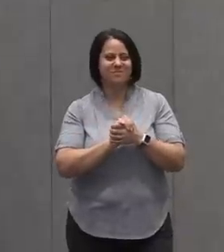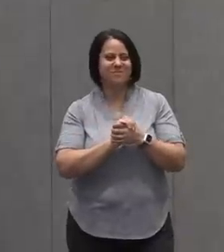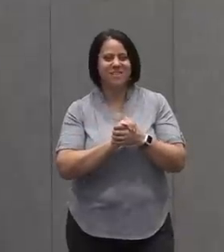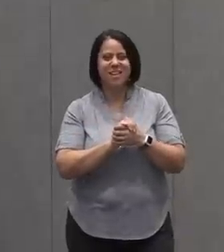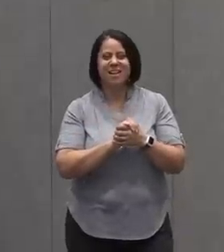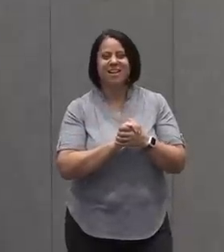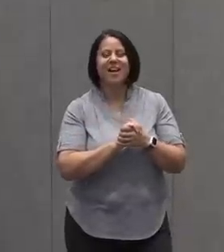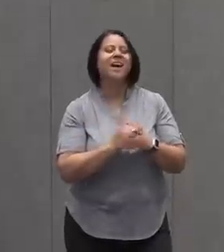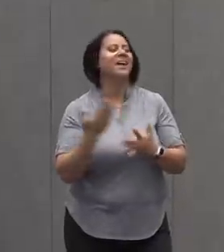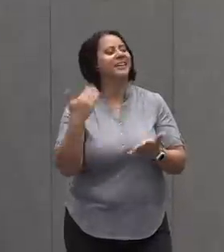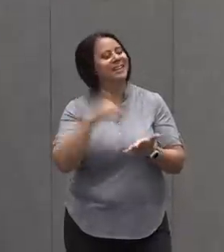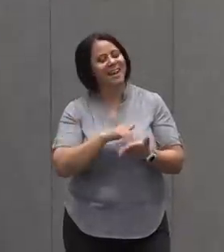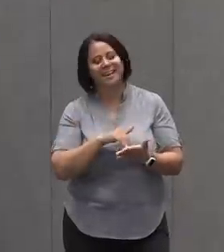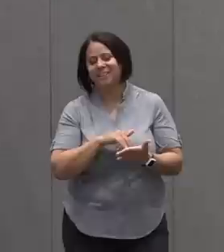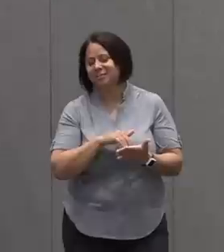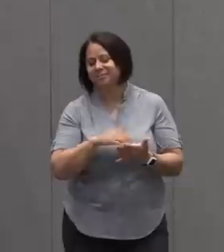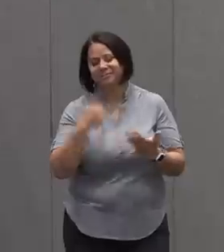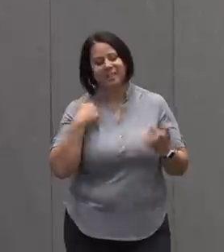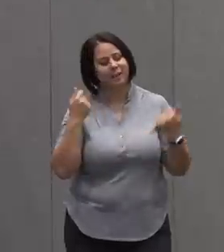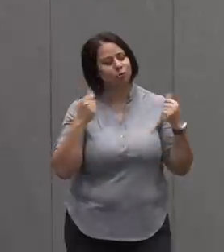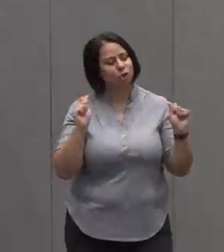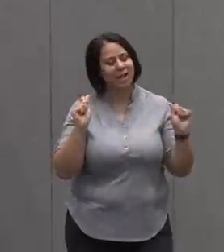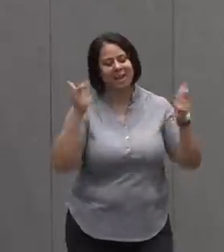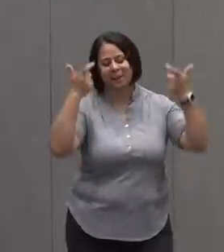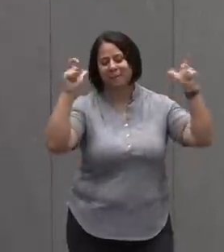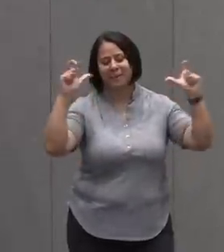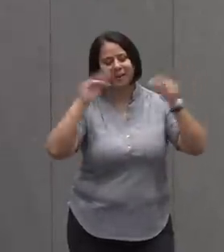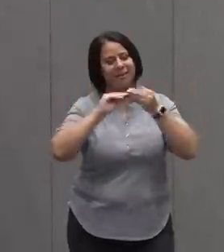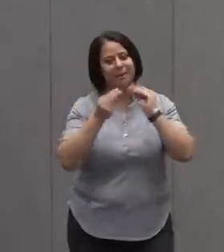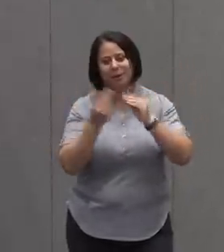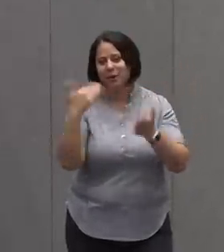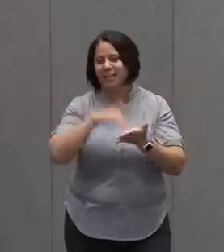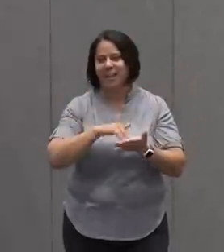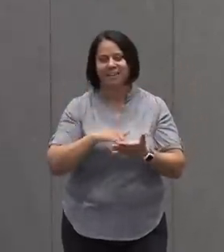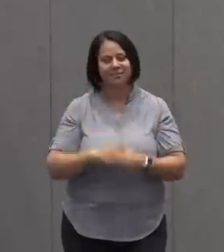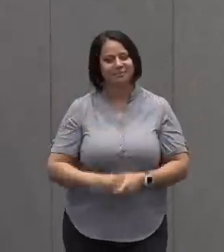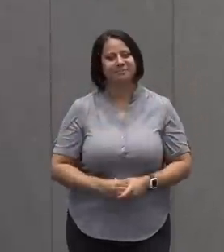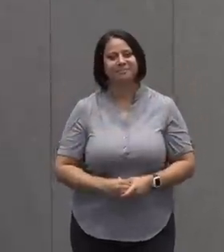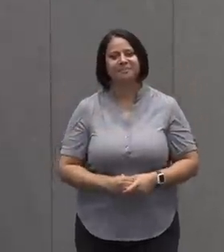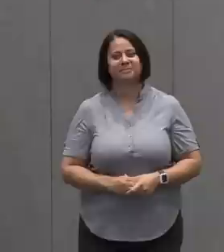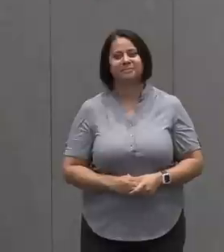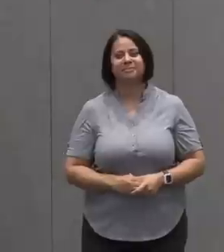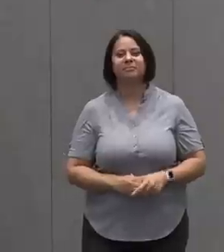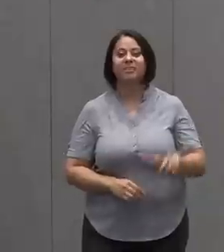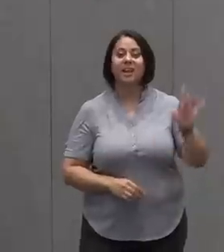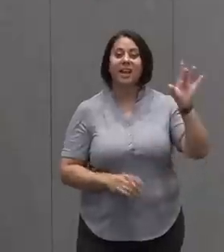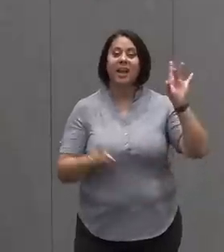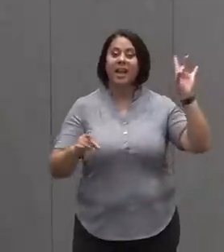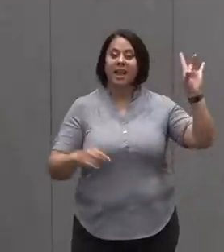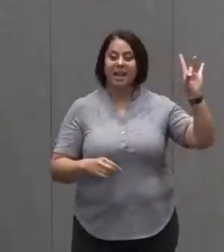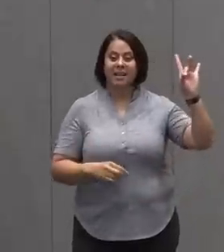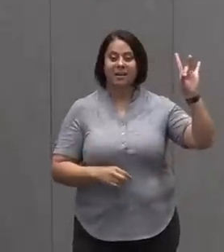I'm gonna go again. I'm working my theory on my big number here. I have